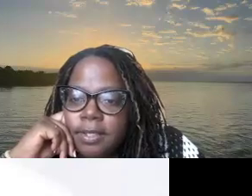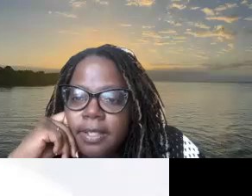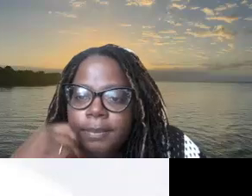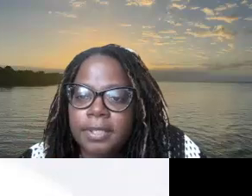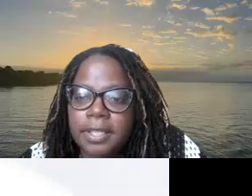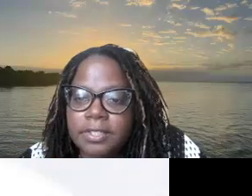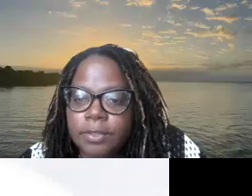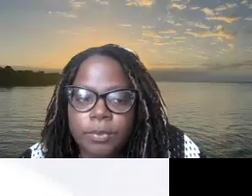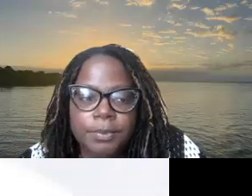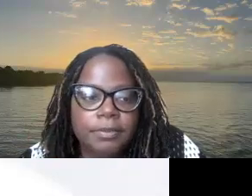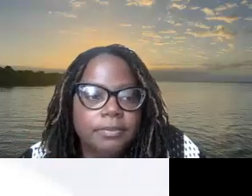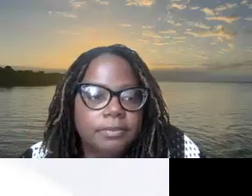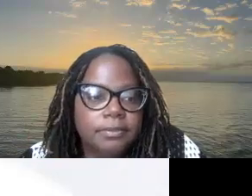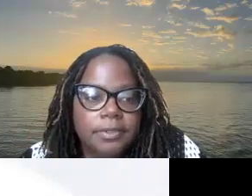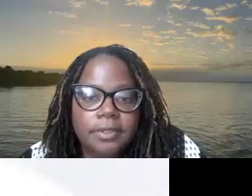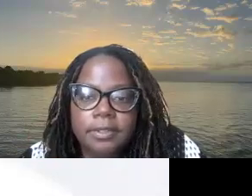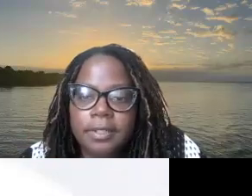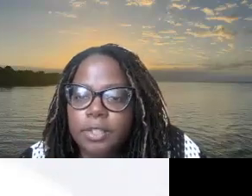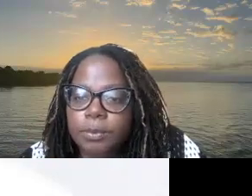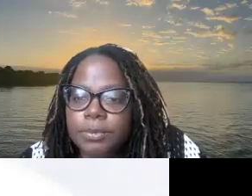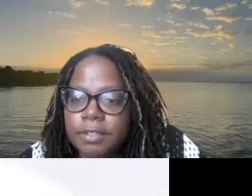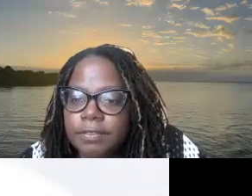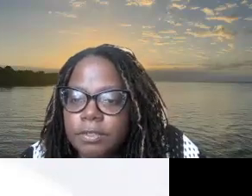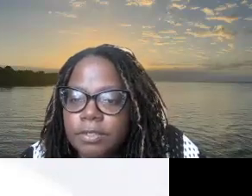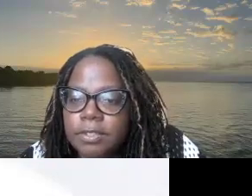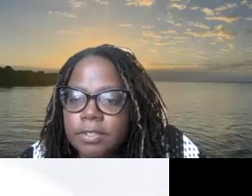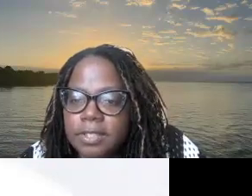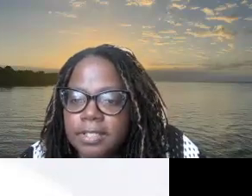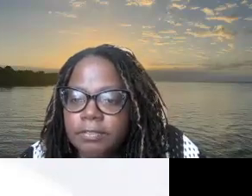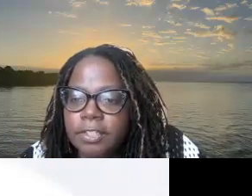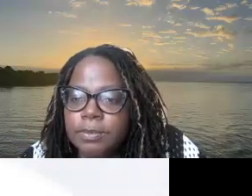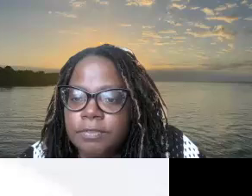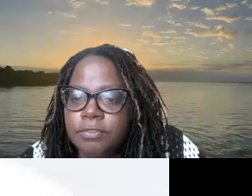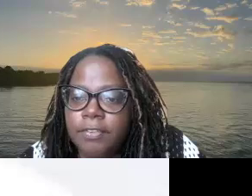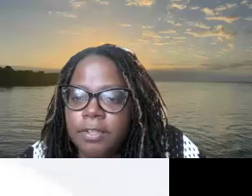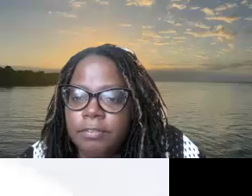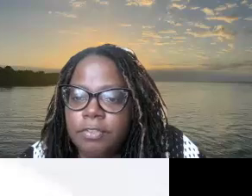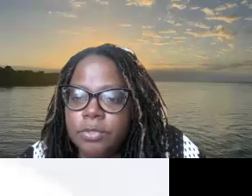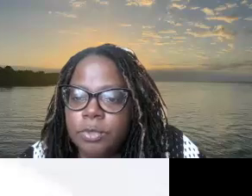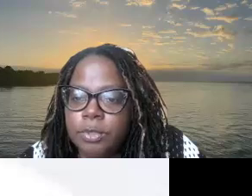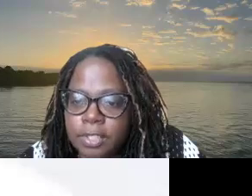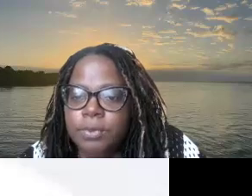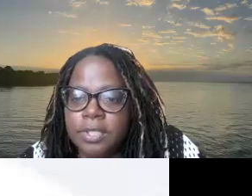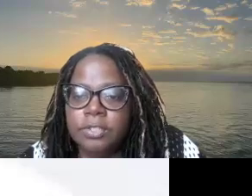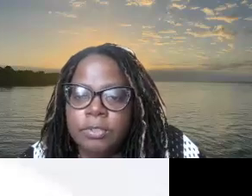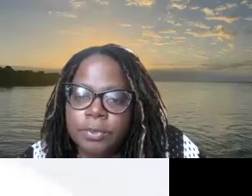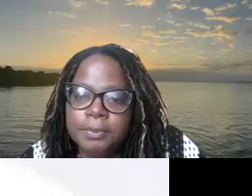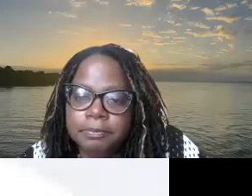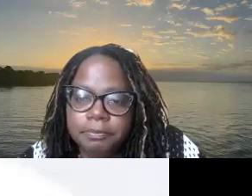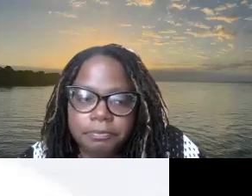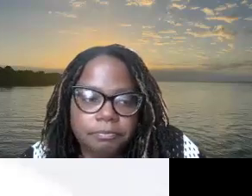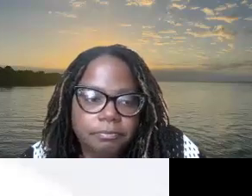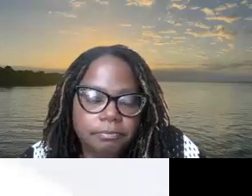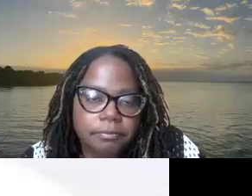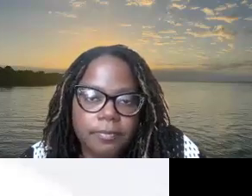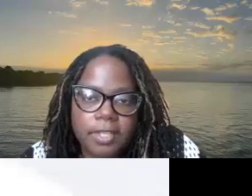violence happening against other women. 91% of the detected victims of trafficking for sexual exploitation regularly.